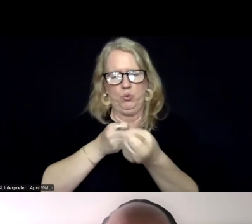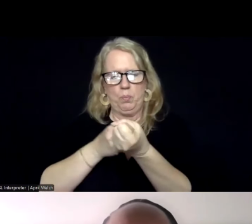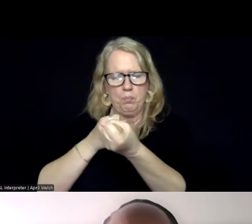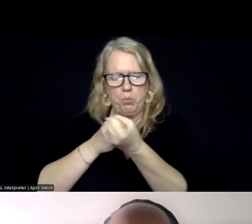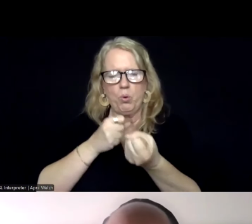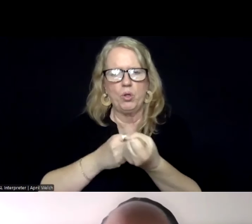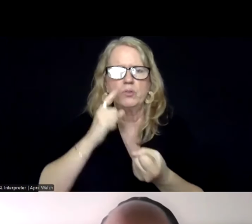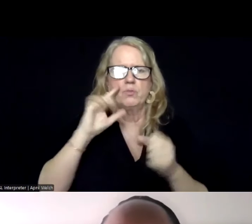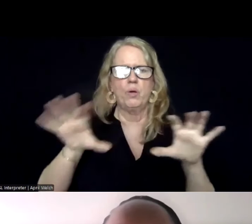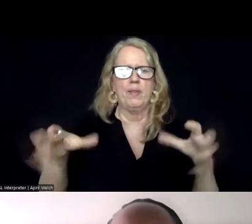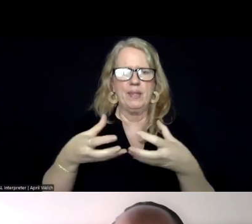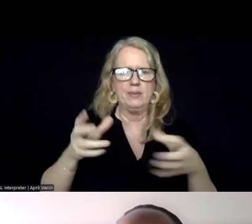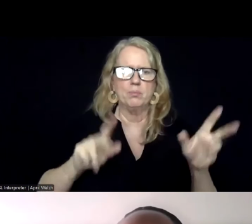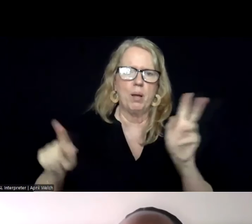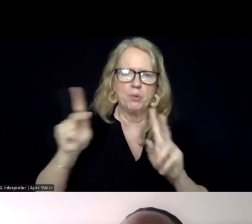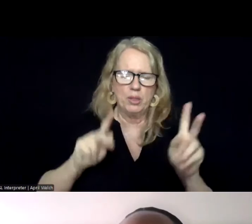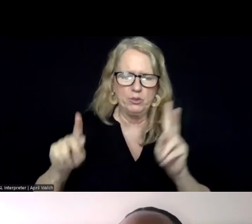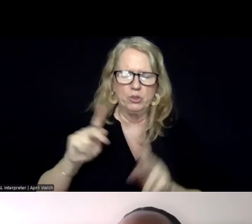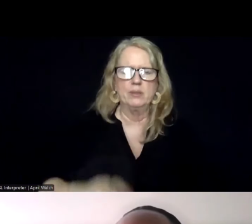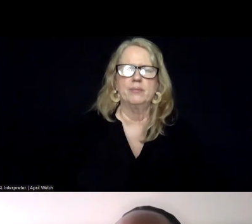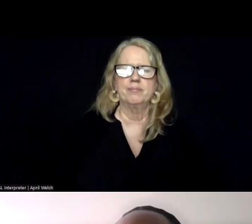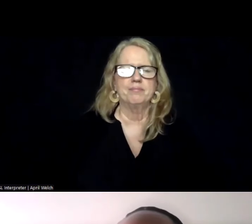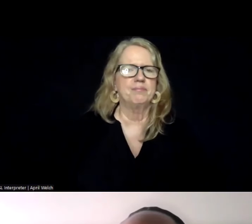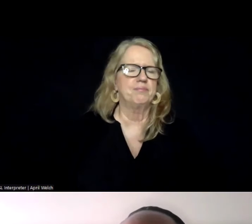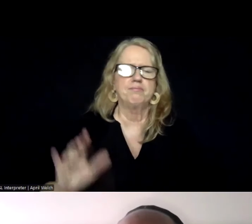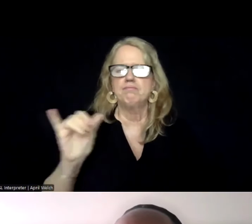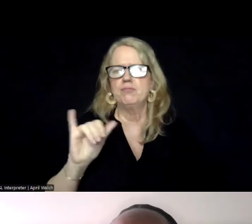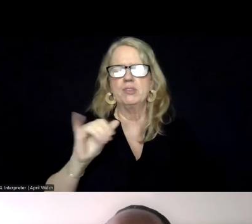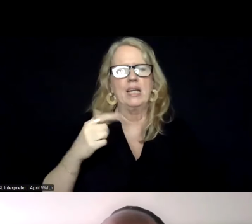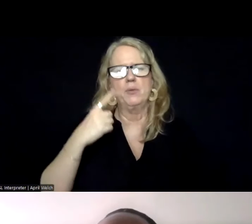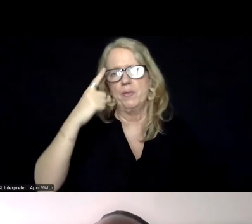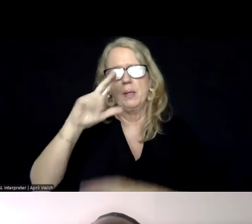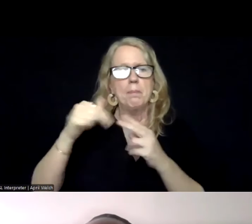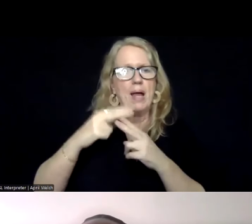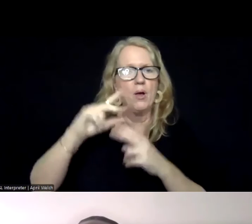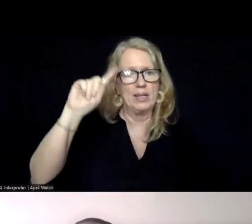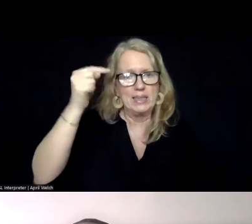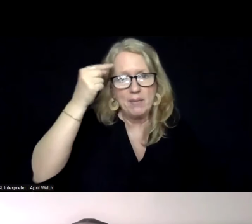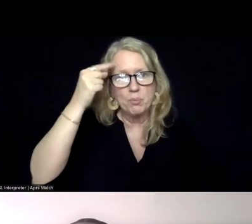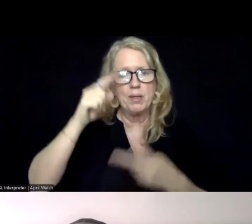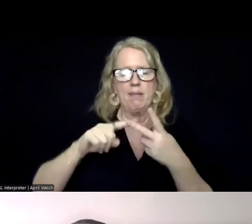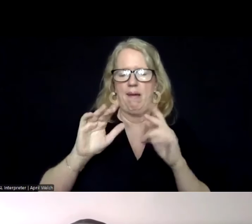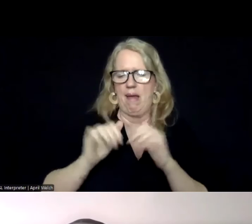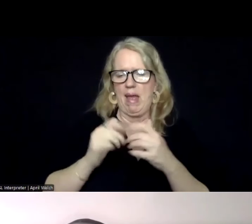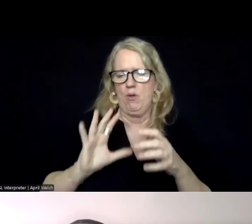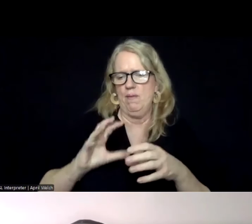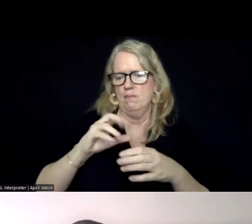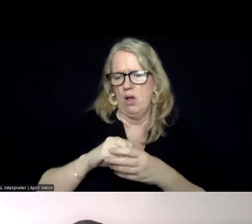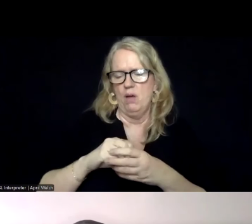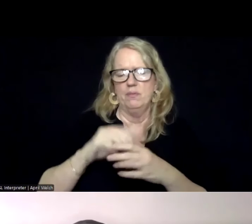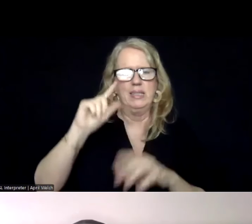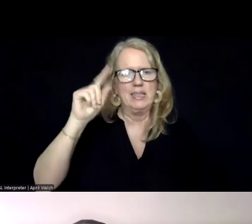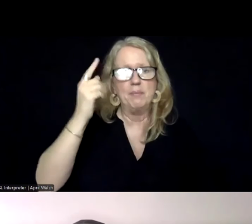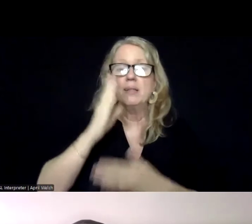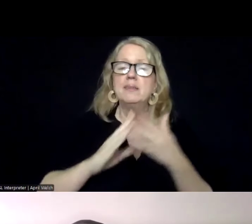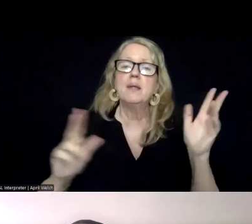these populations. And so just as we think about government and how one can get involved in government, some